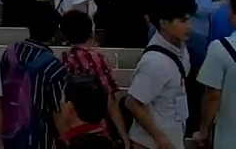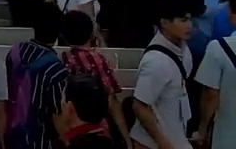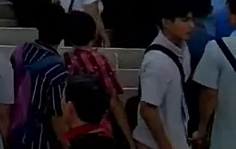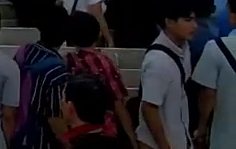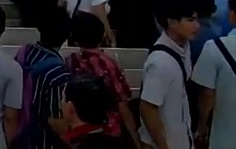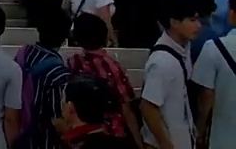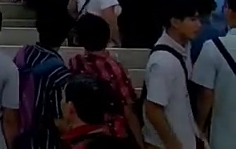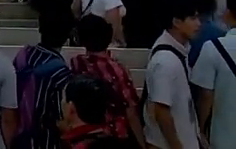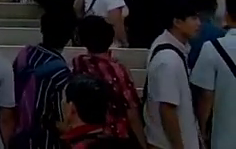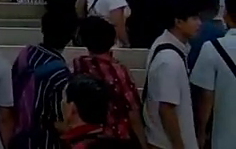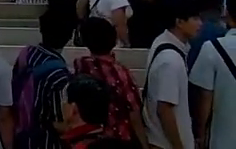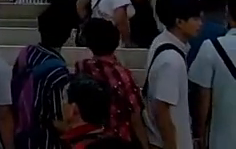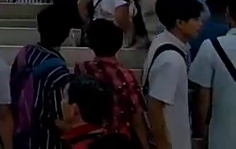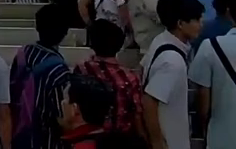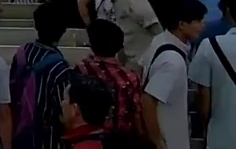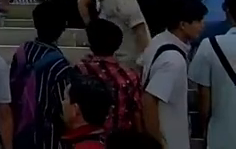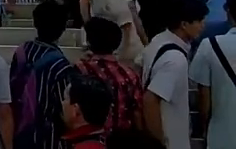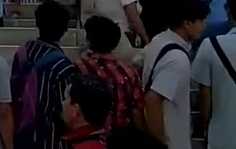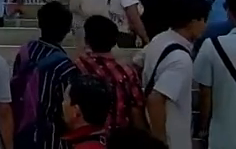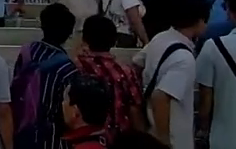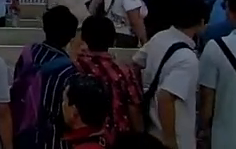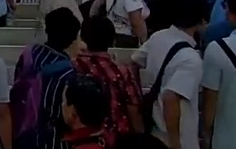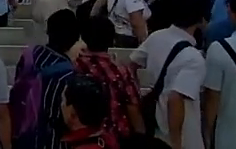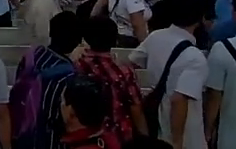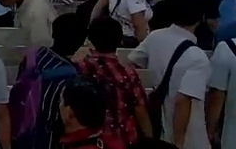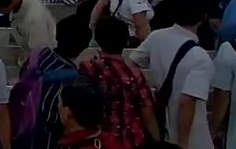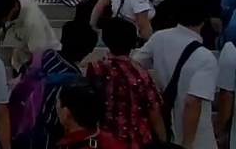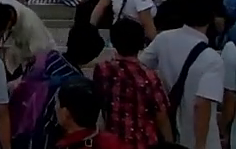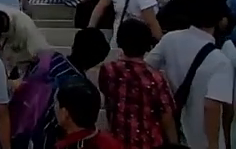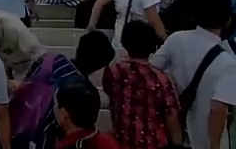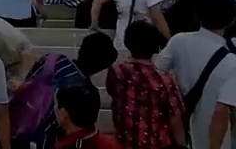stage. Dali, dayon. Kaya Coral. The Bible College.